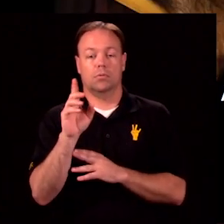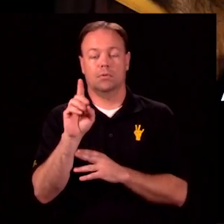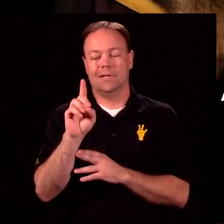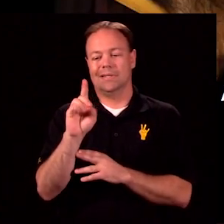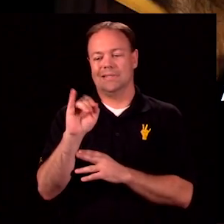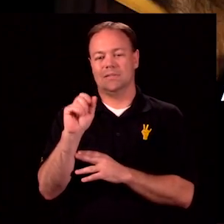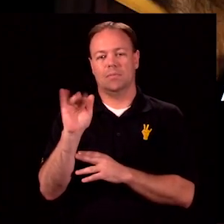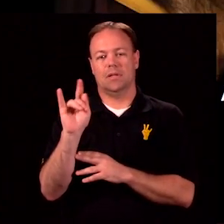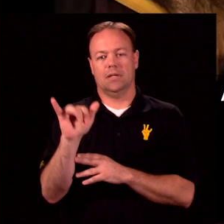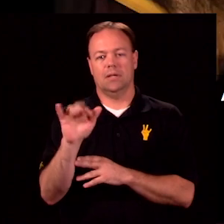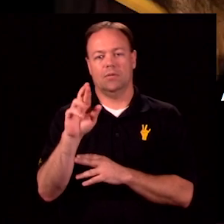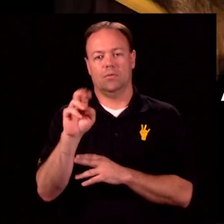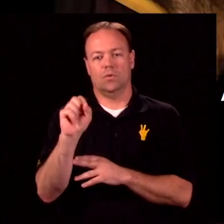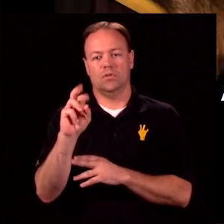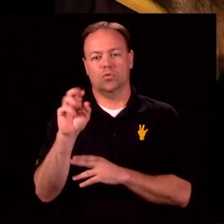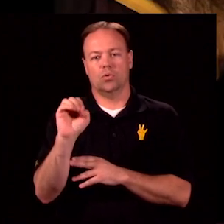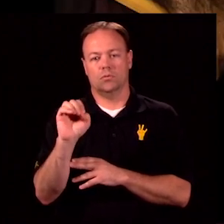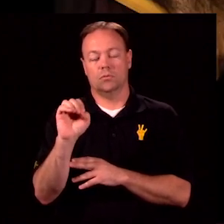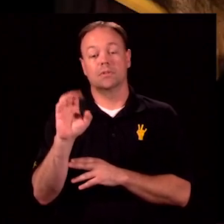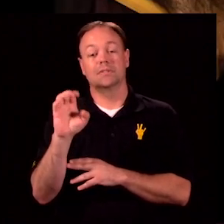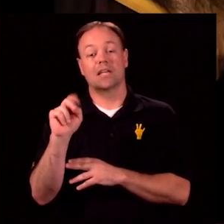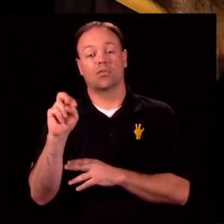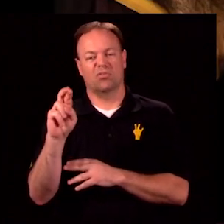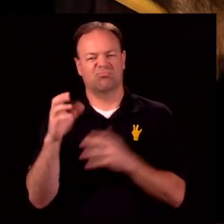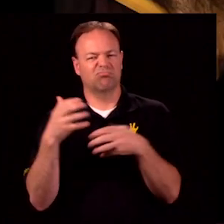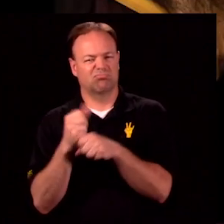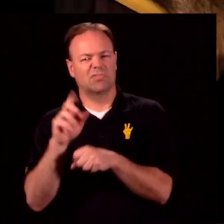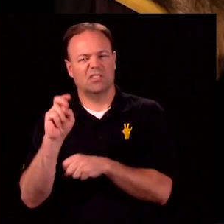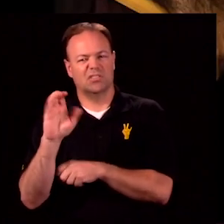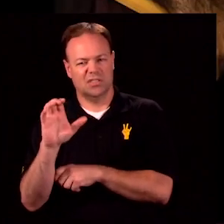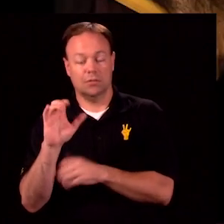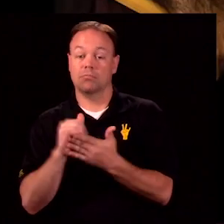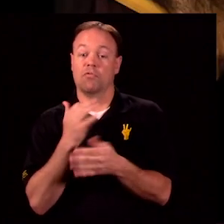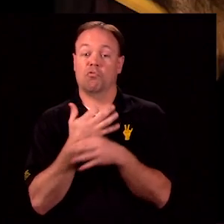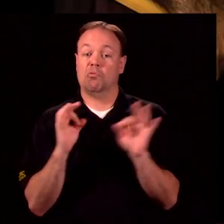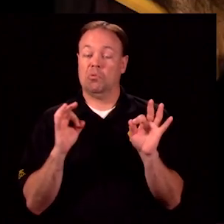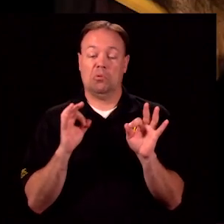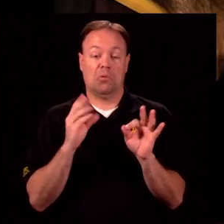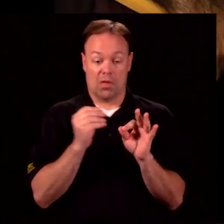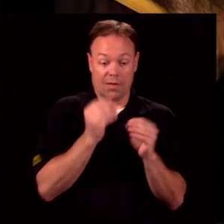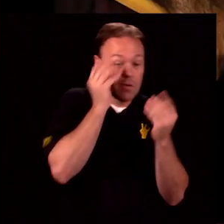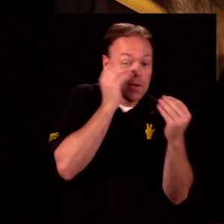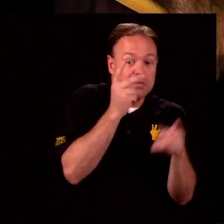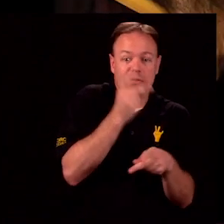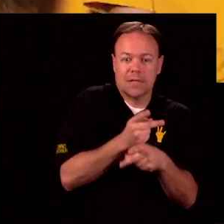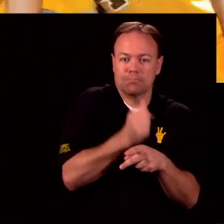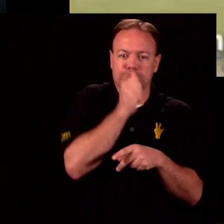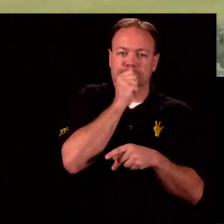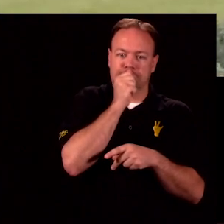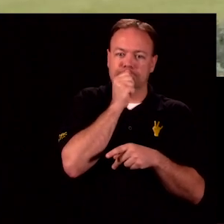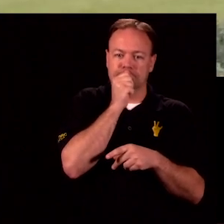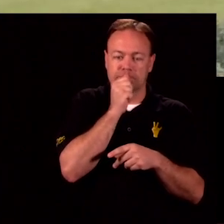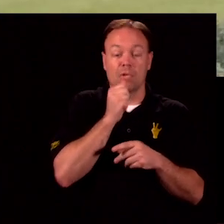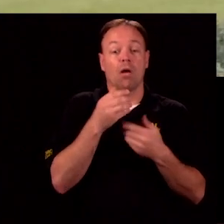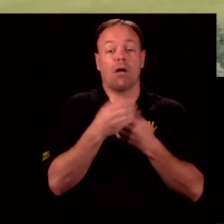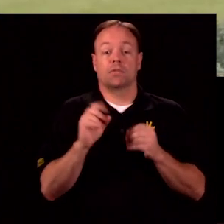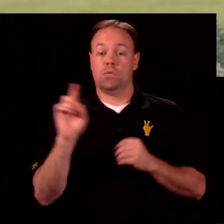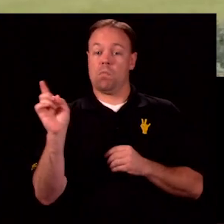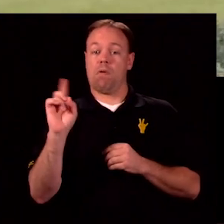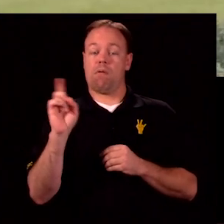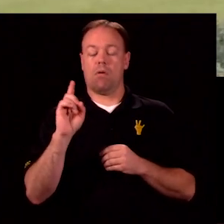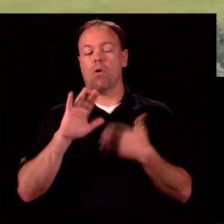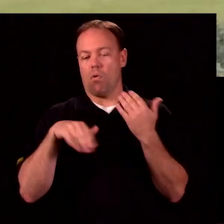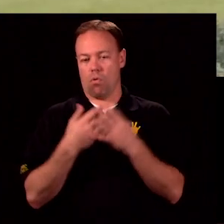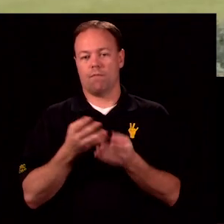or DRC, are free of charge, and information is kept strictly confidential. DRC offices are located on